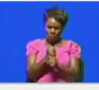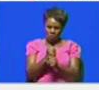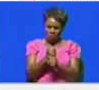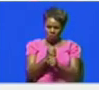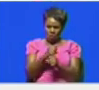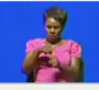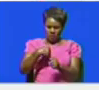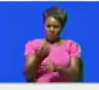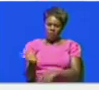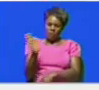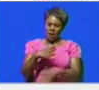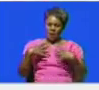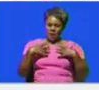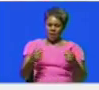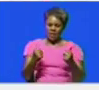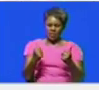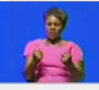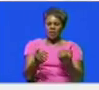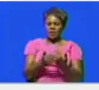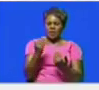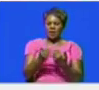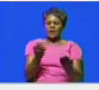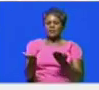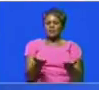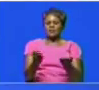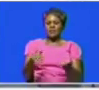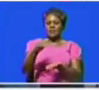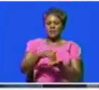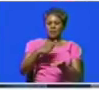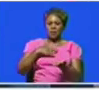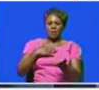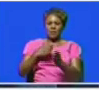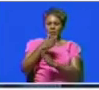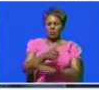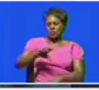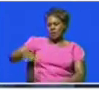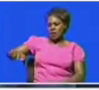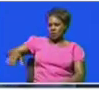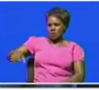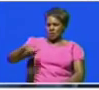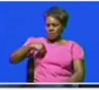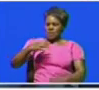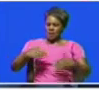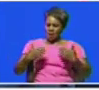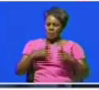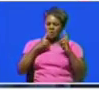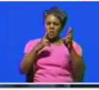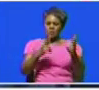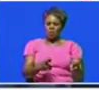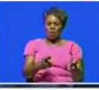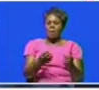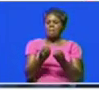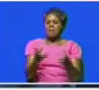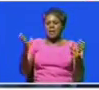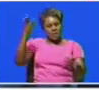can resume healthcare services in our centers across the county. I am glad to report that a good number